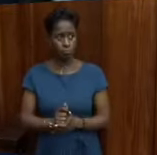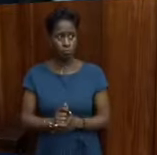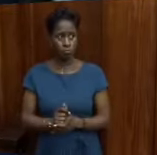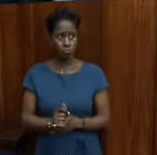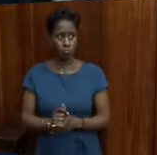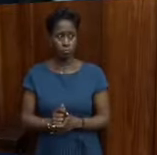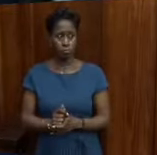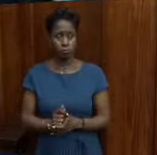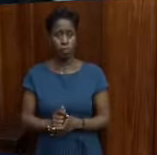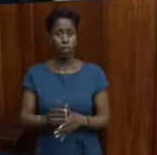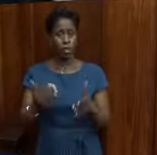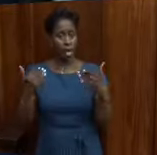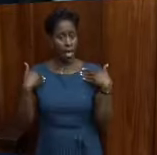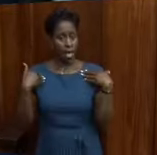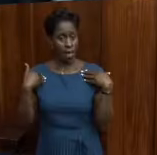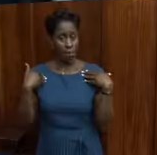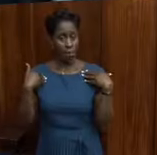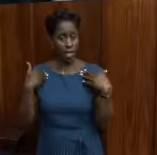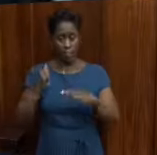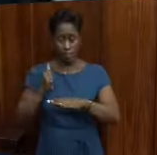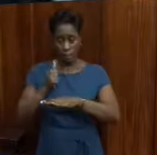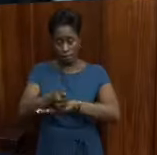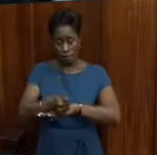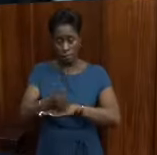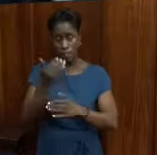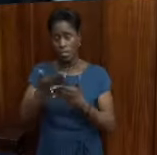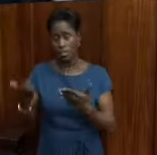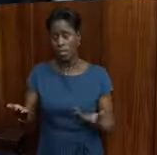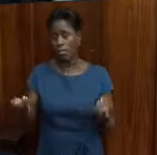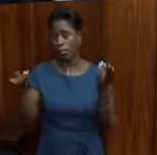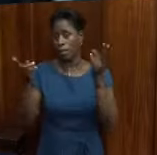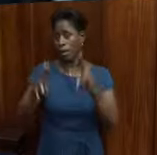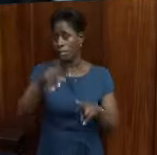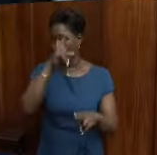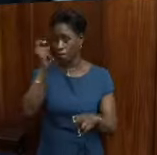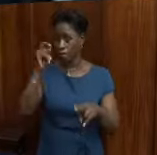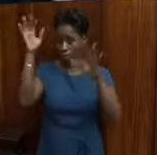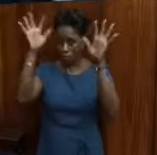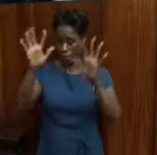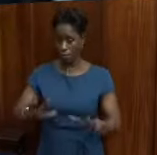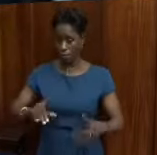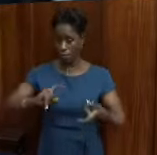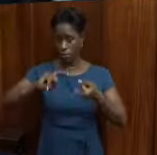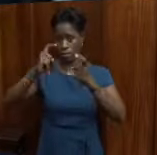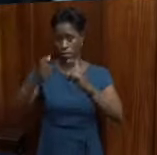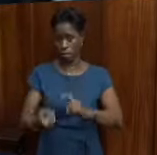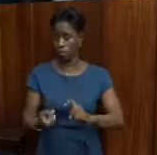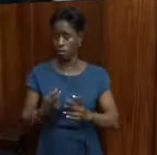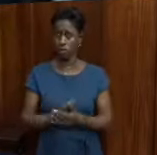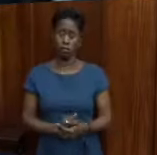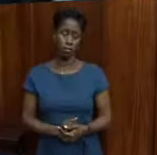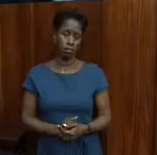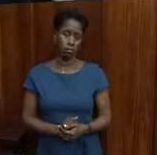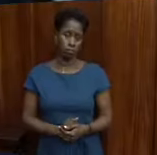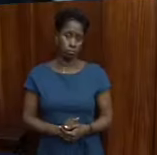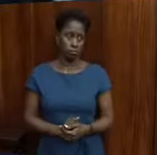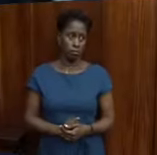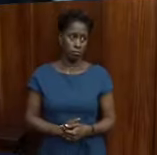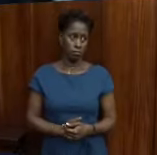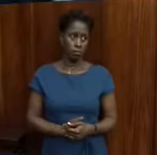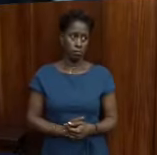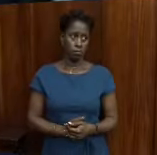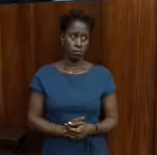occur simultaneously, and multiple climatic and non-climatic risks will interact, resulting in compounding overall